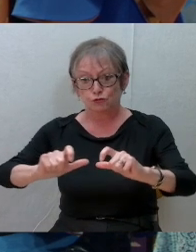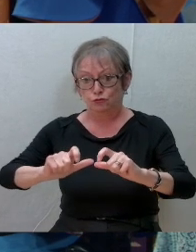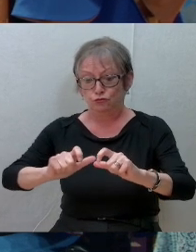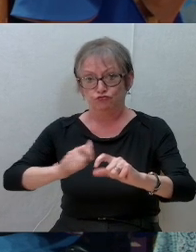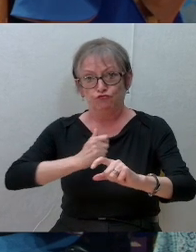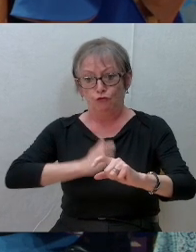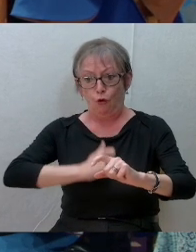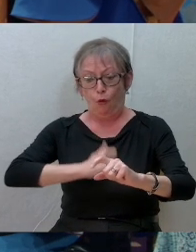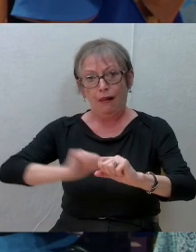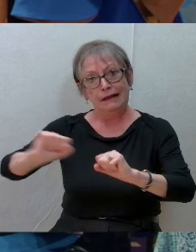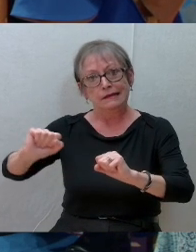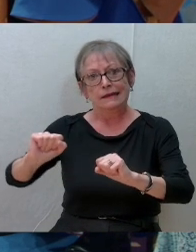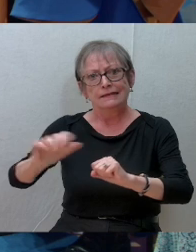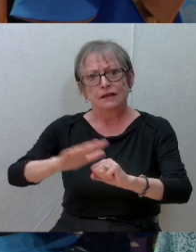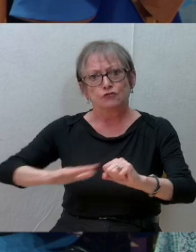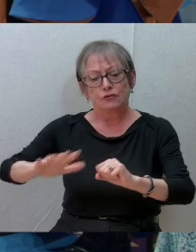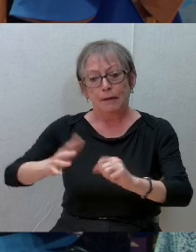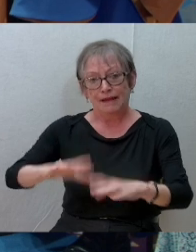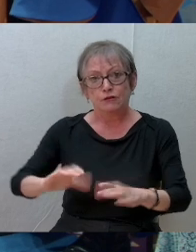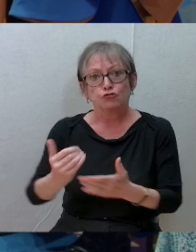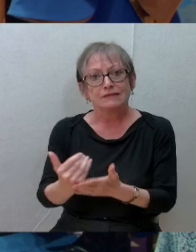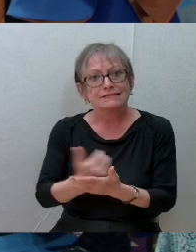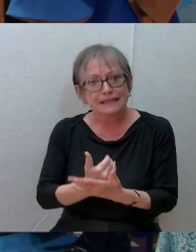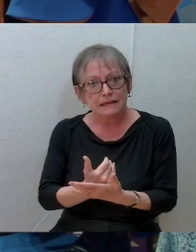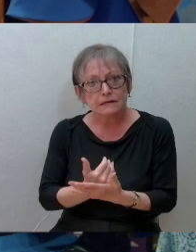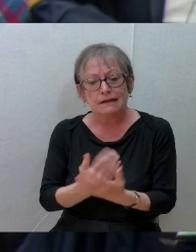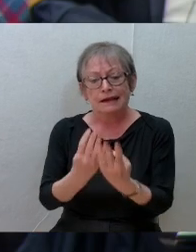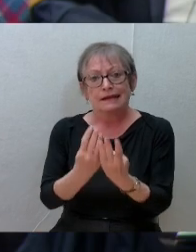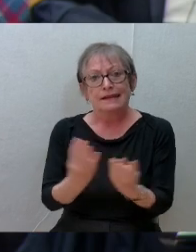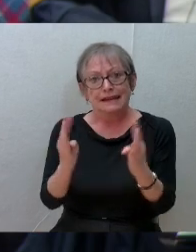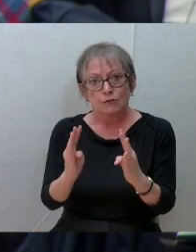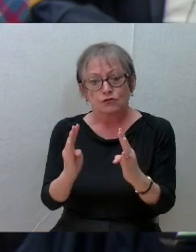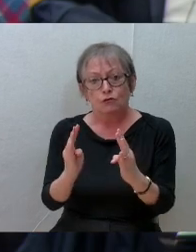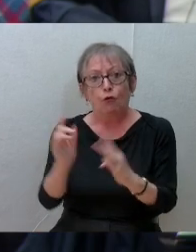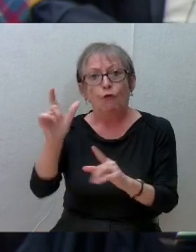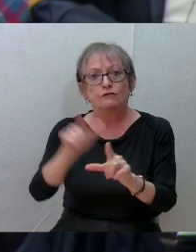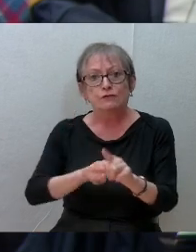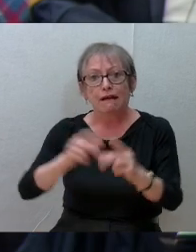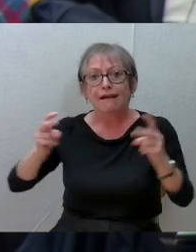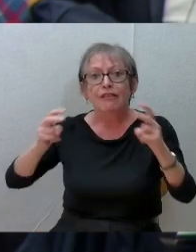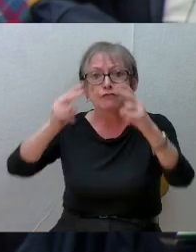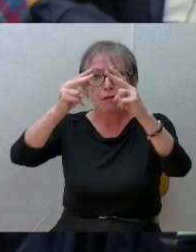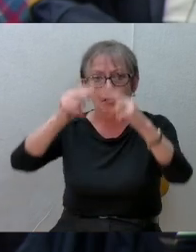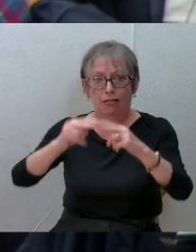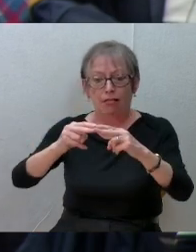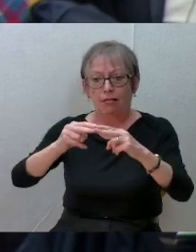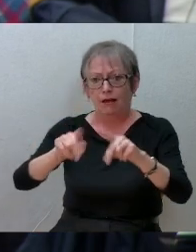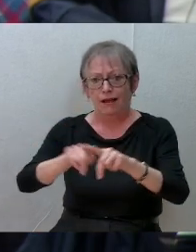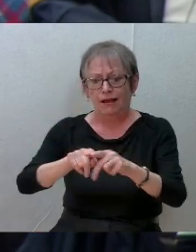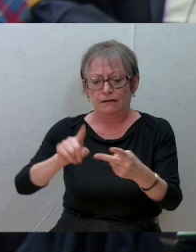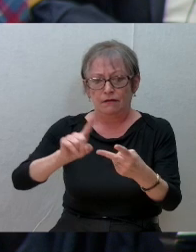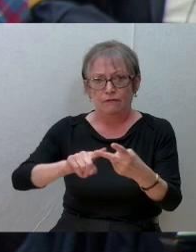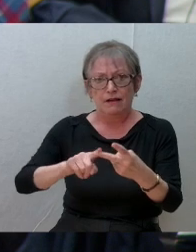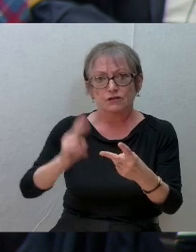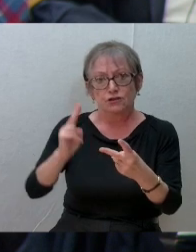in his country by serving as a trustee on the council at Coventry Cathedral, as vice chair of the